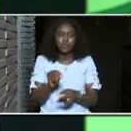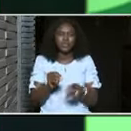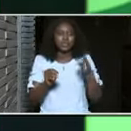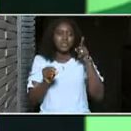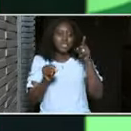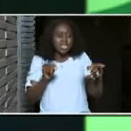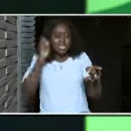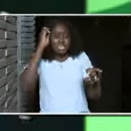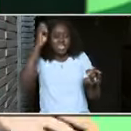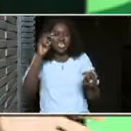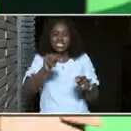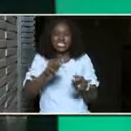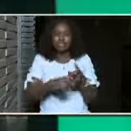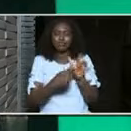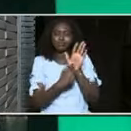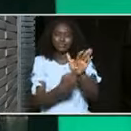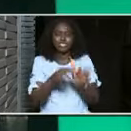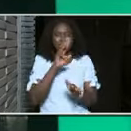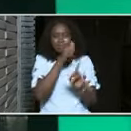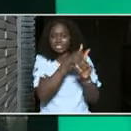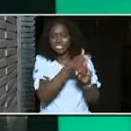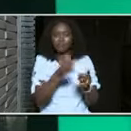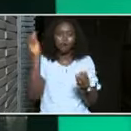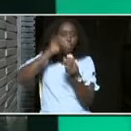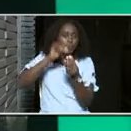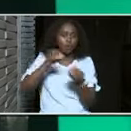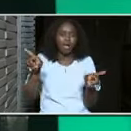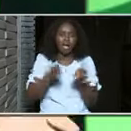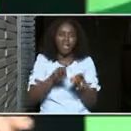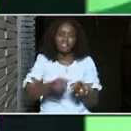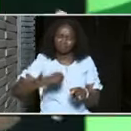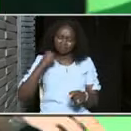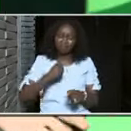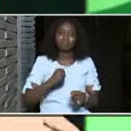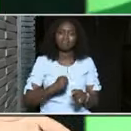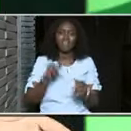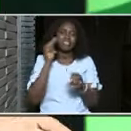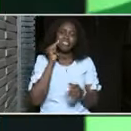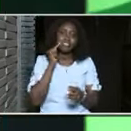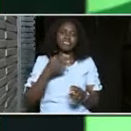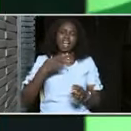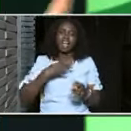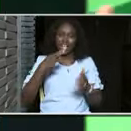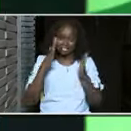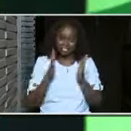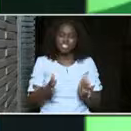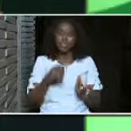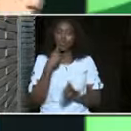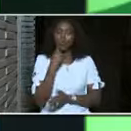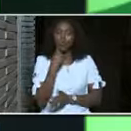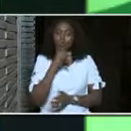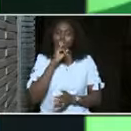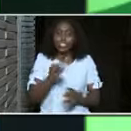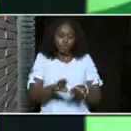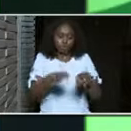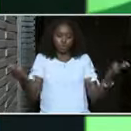he needs to project himself more as a pan-Nigerian candidate who is open to